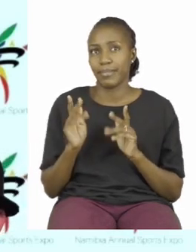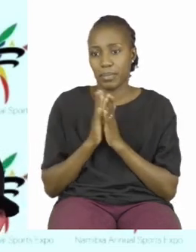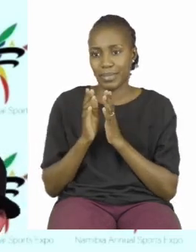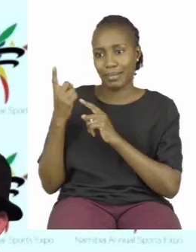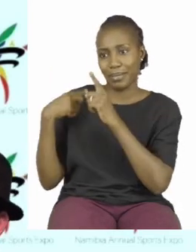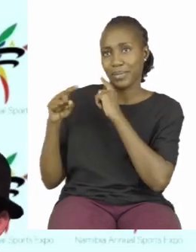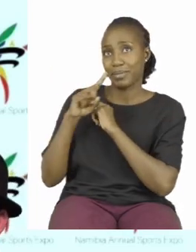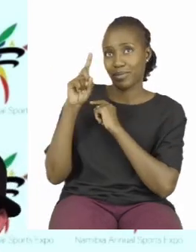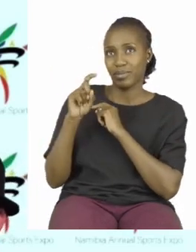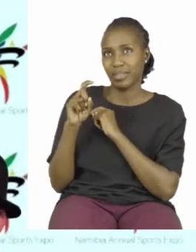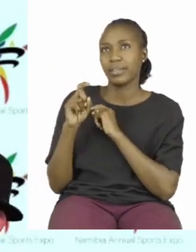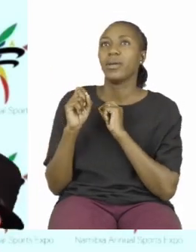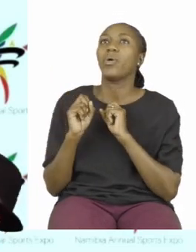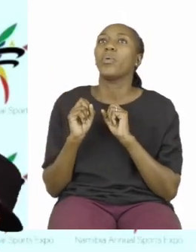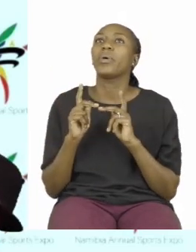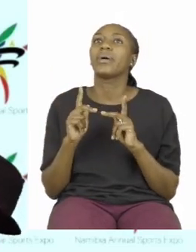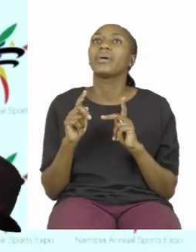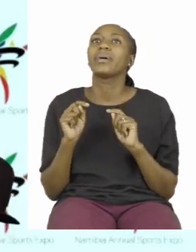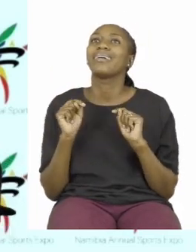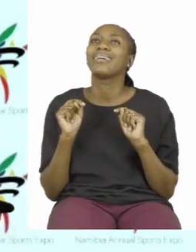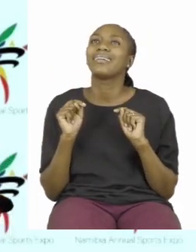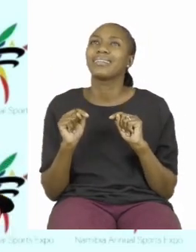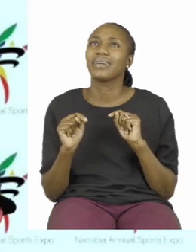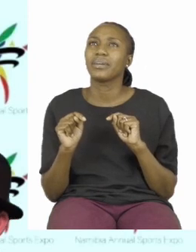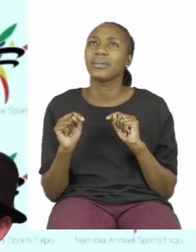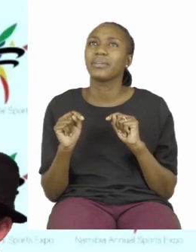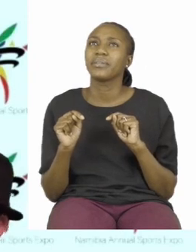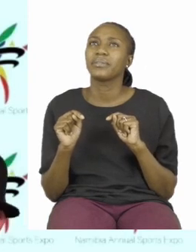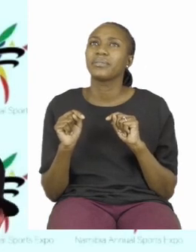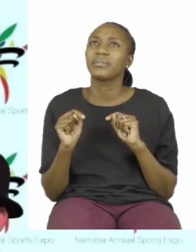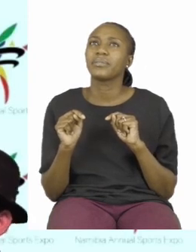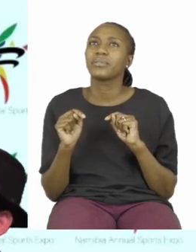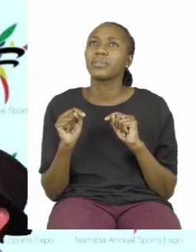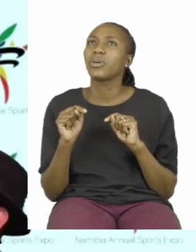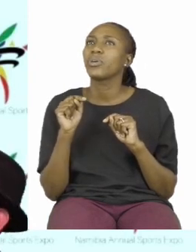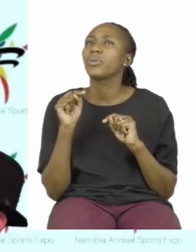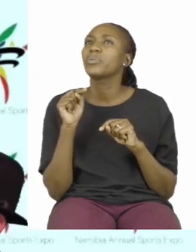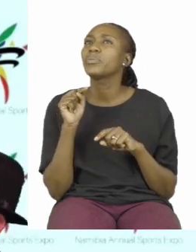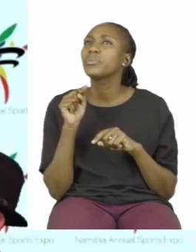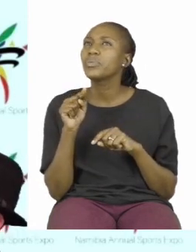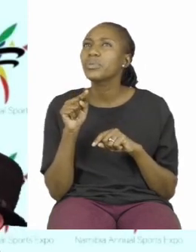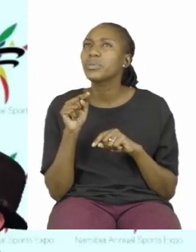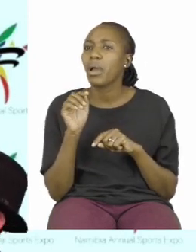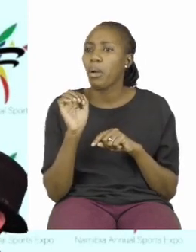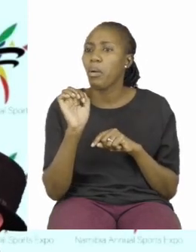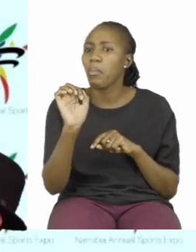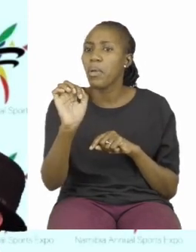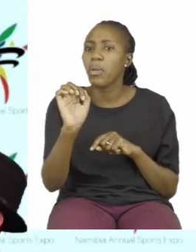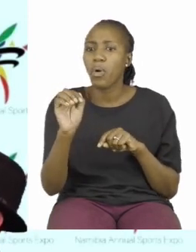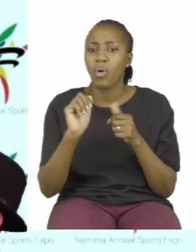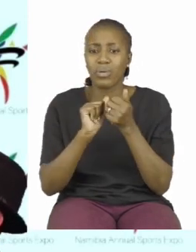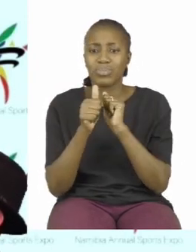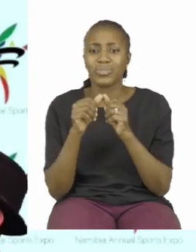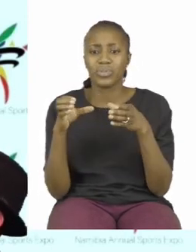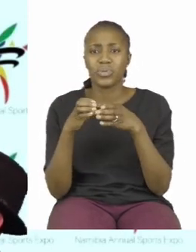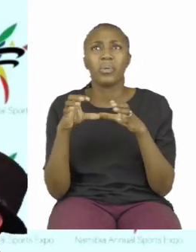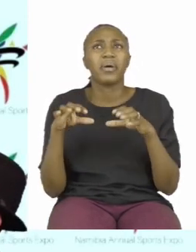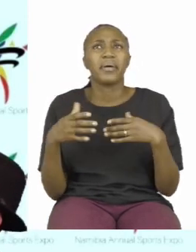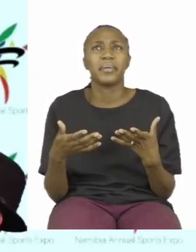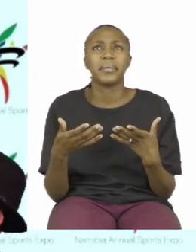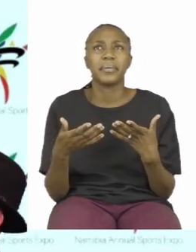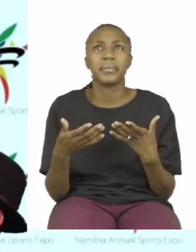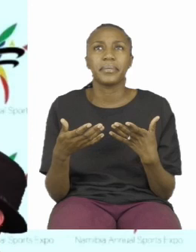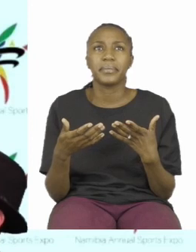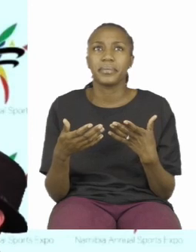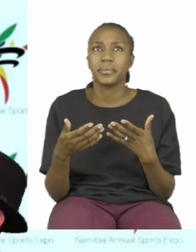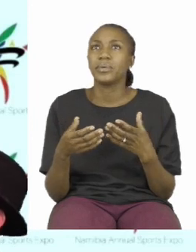please? How do styles? Yes. Become affiliated to the national body? Okay. So what happens is